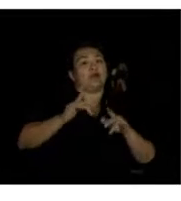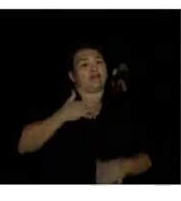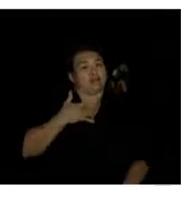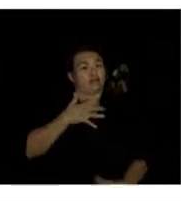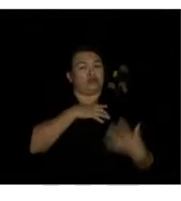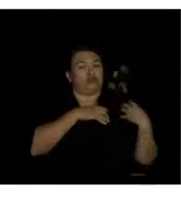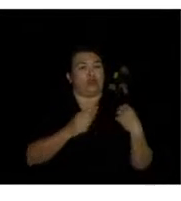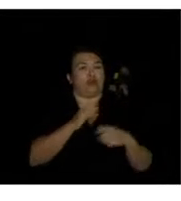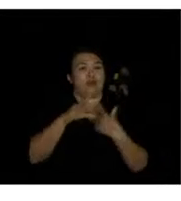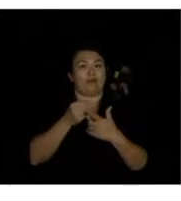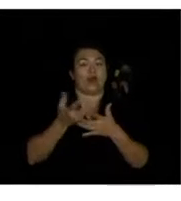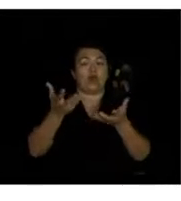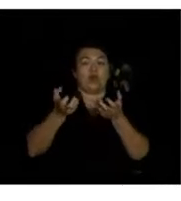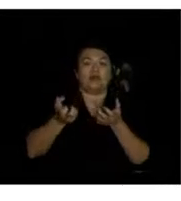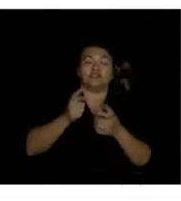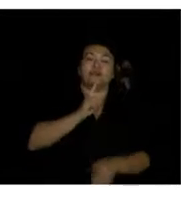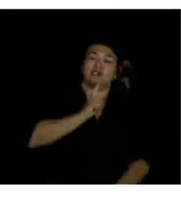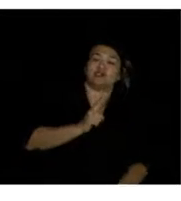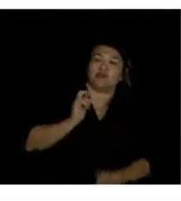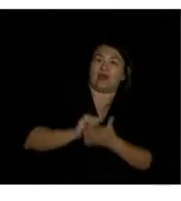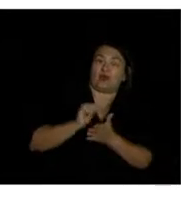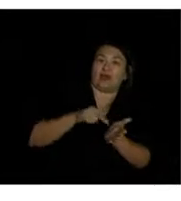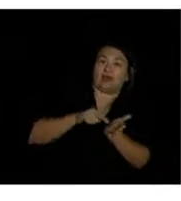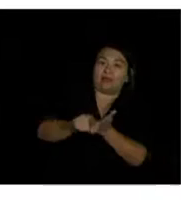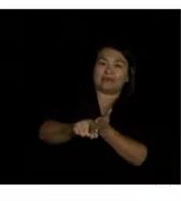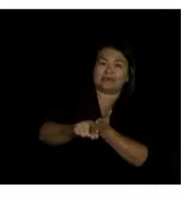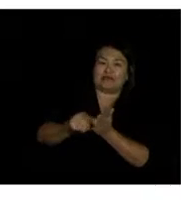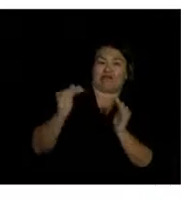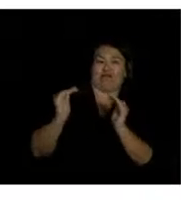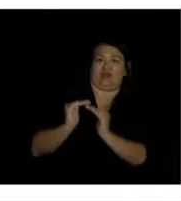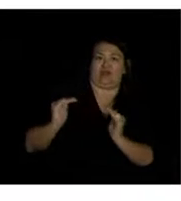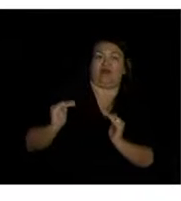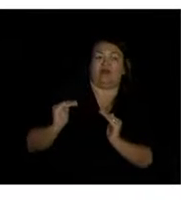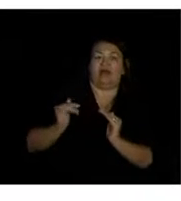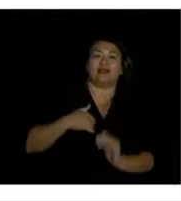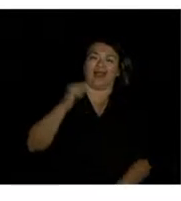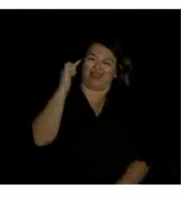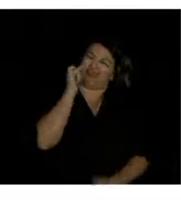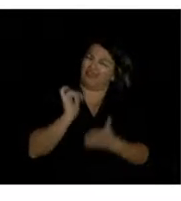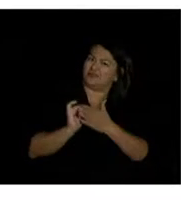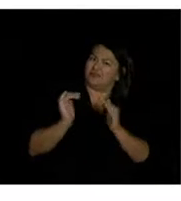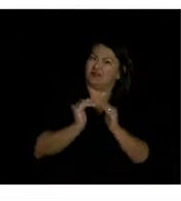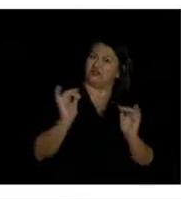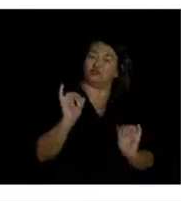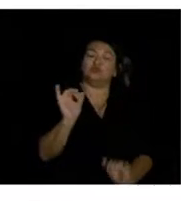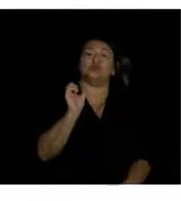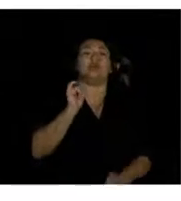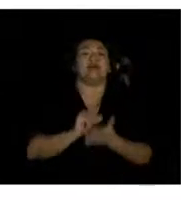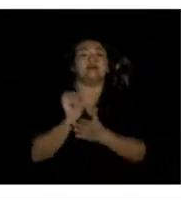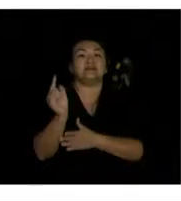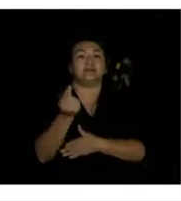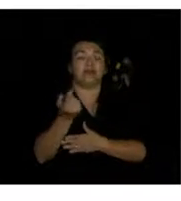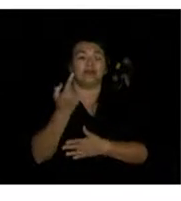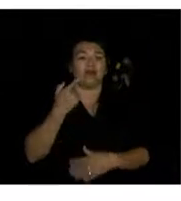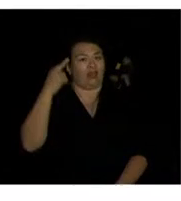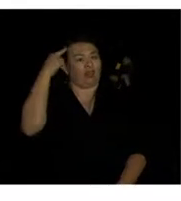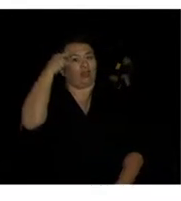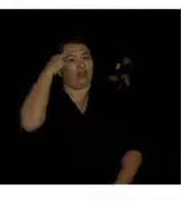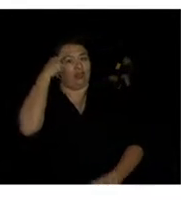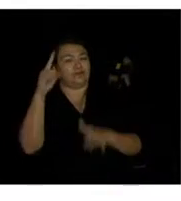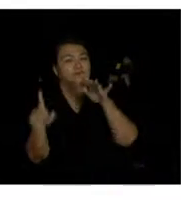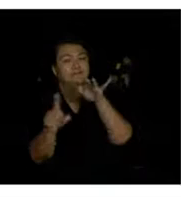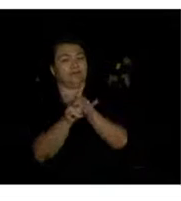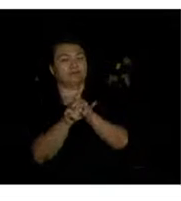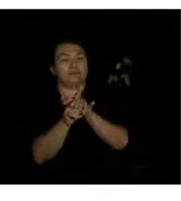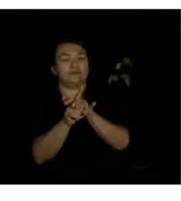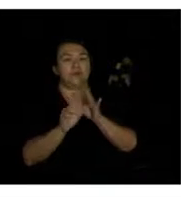strongly about wanting to make sure that we compensate them fairly, right? And I think that that's fair. So that's something, a thought that